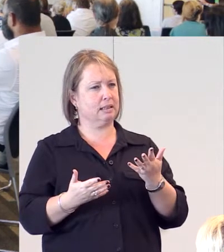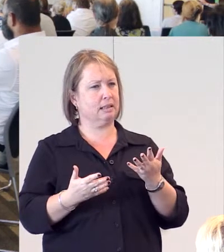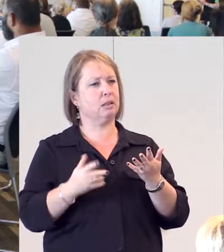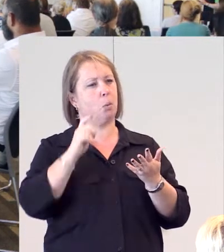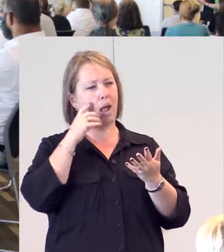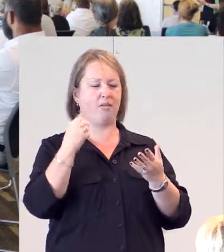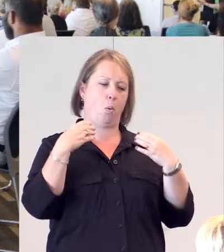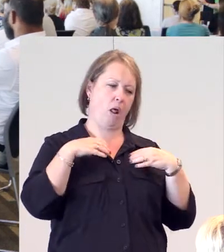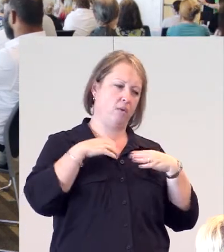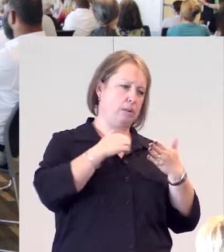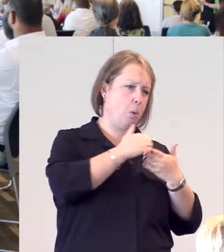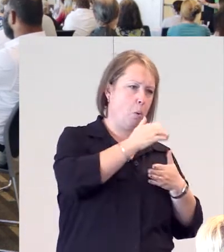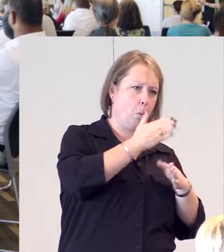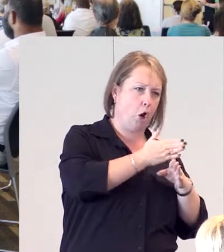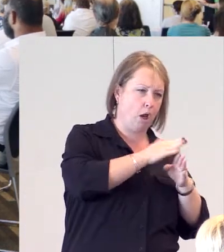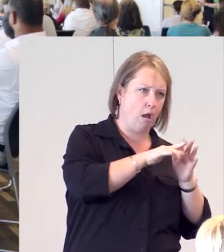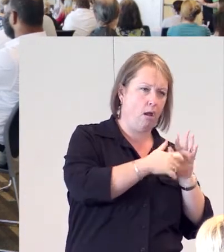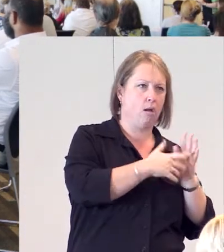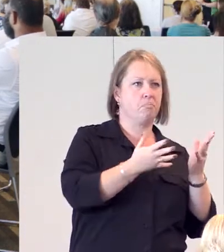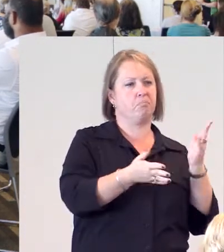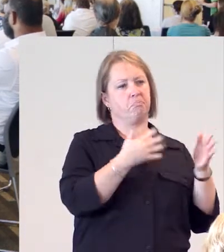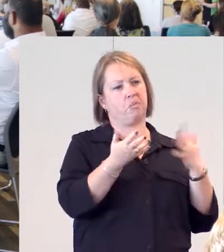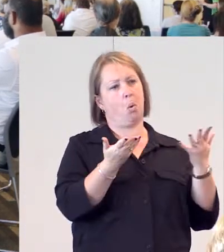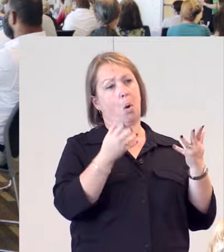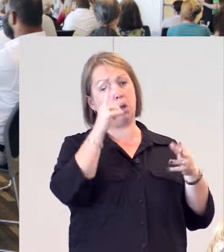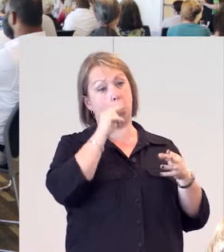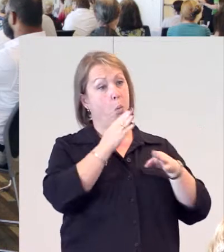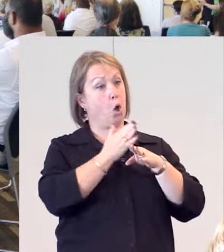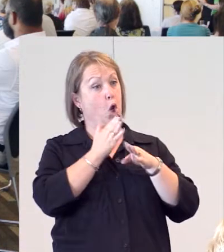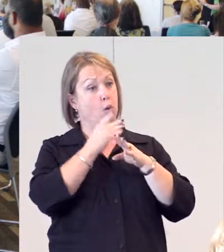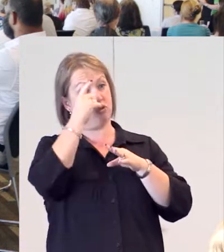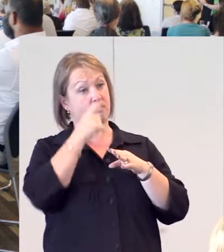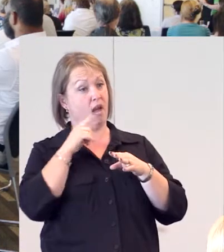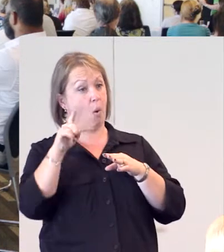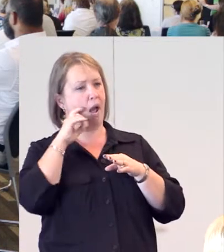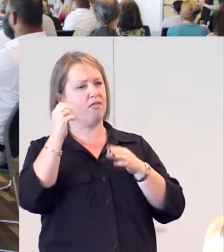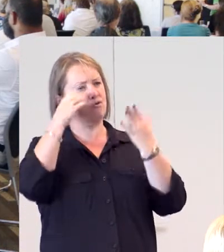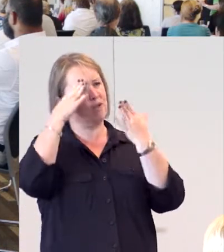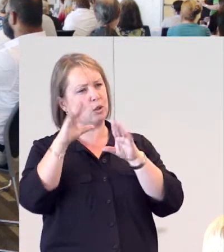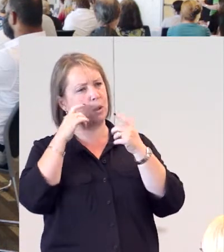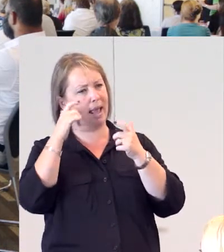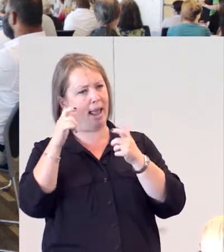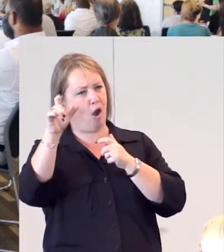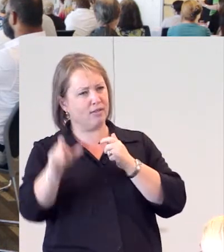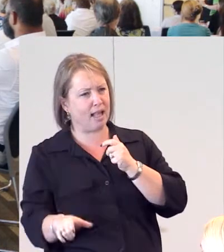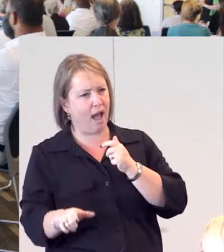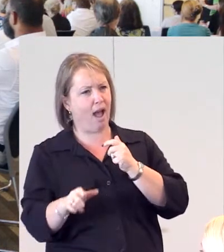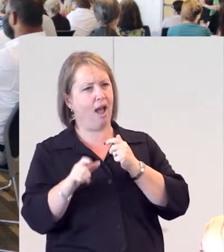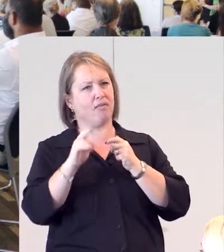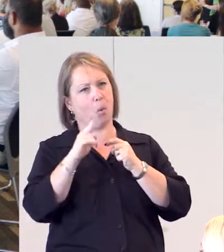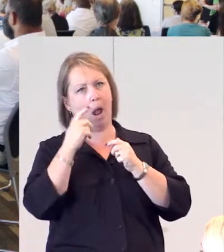welfare support workers, under youth work when we do their profile, there'll be residential care officers in aged